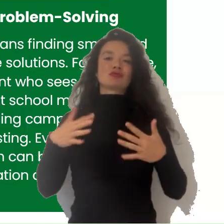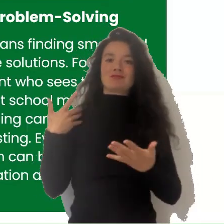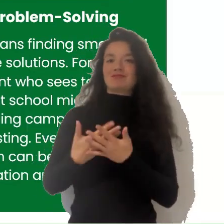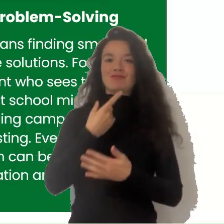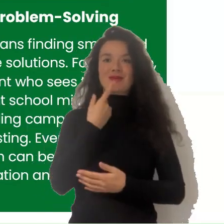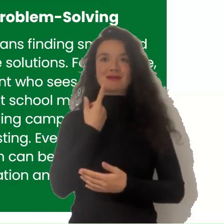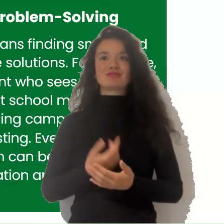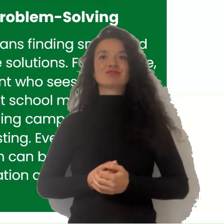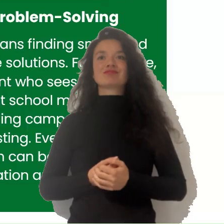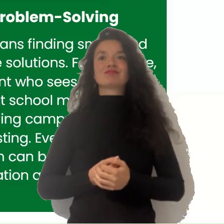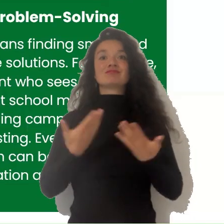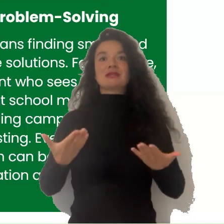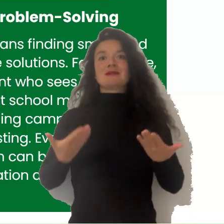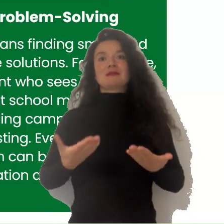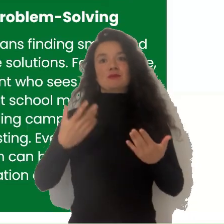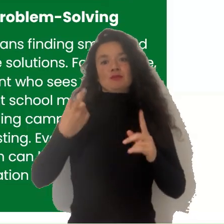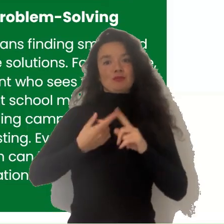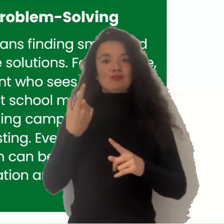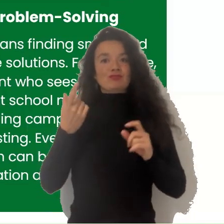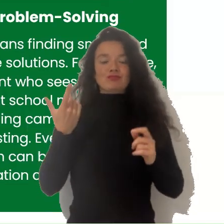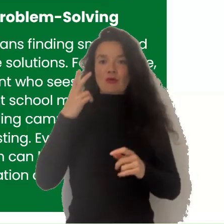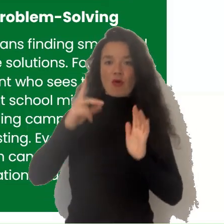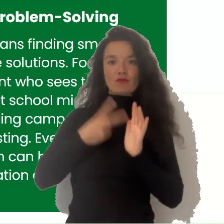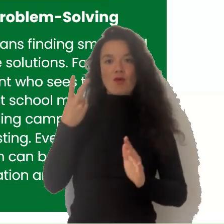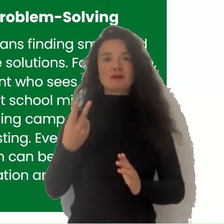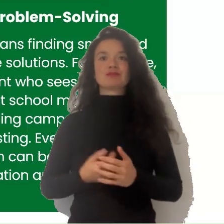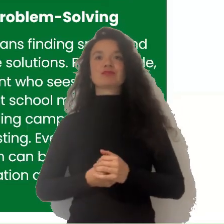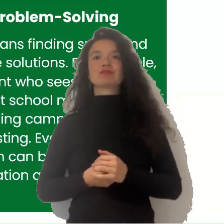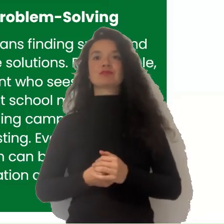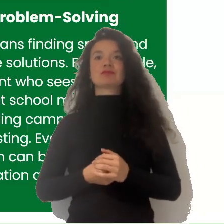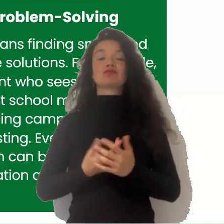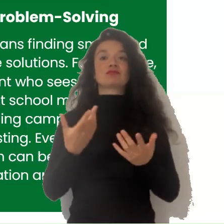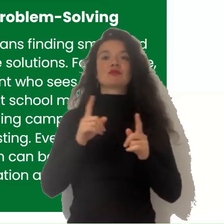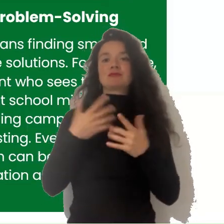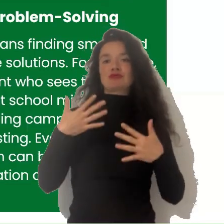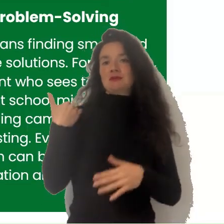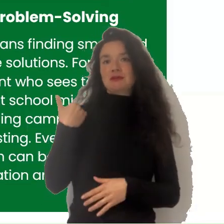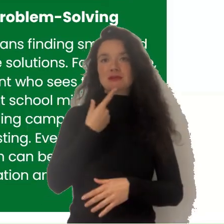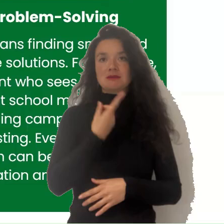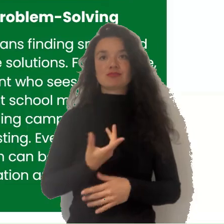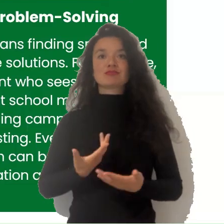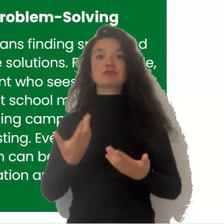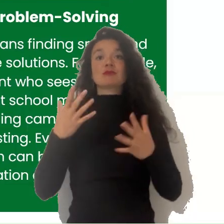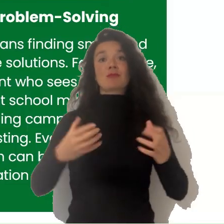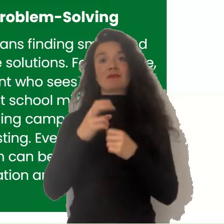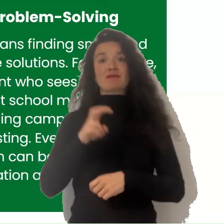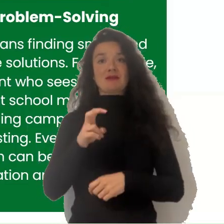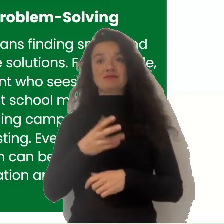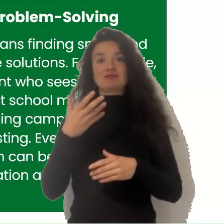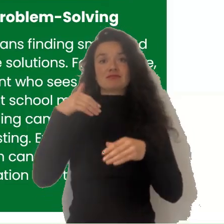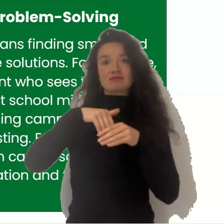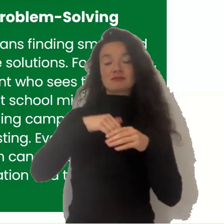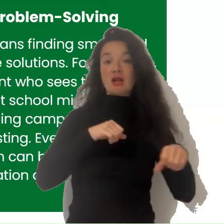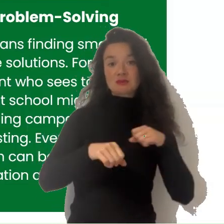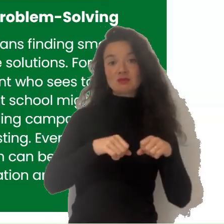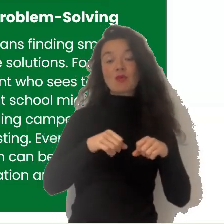school, it might suggest for a recycling campaign or for a composting station in their